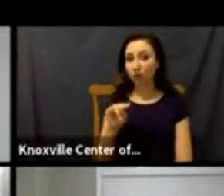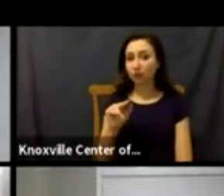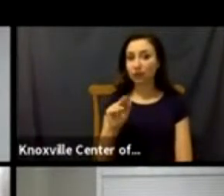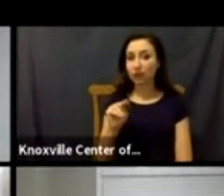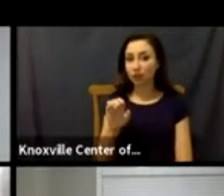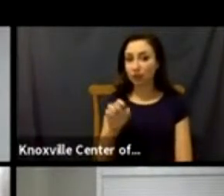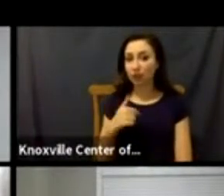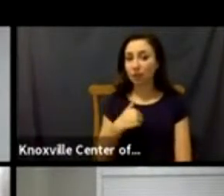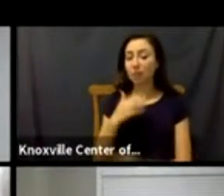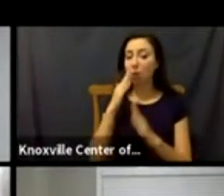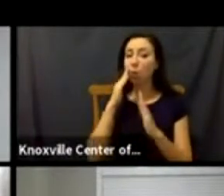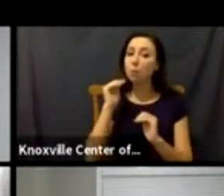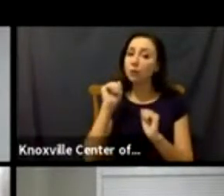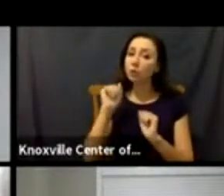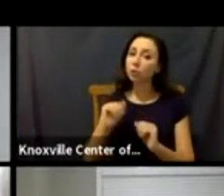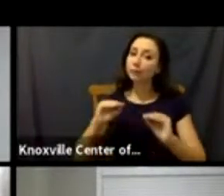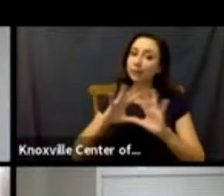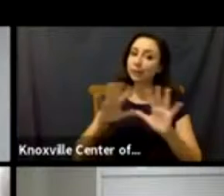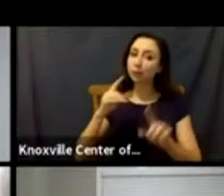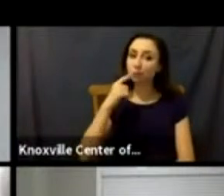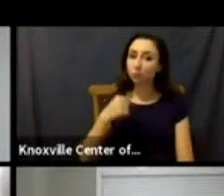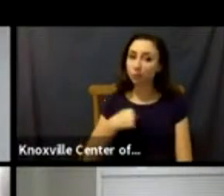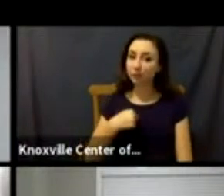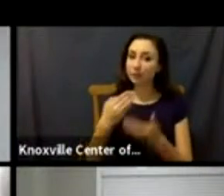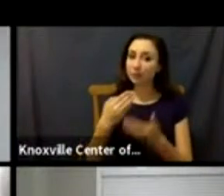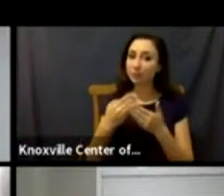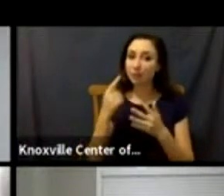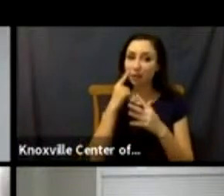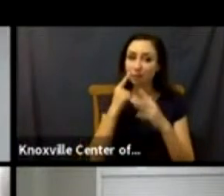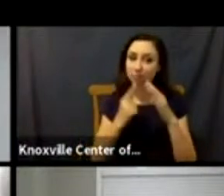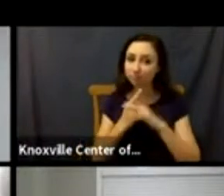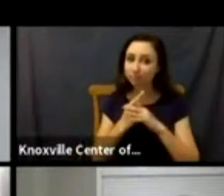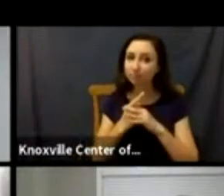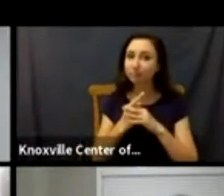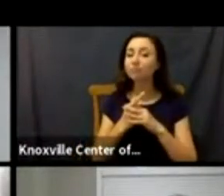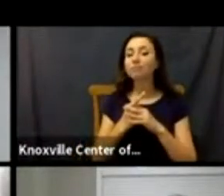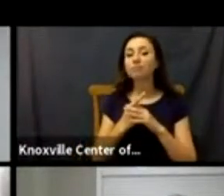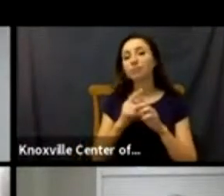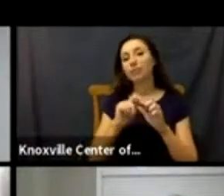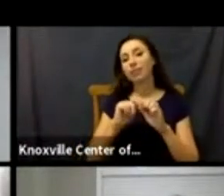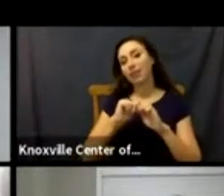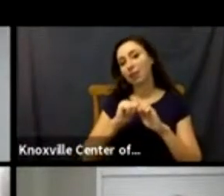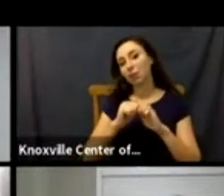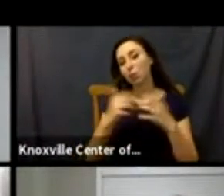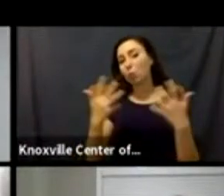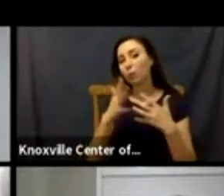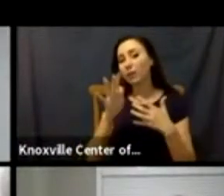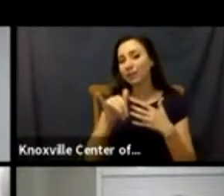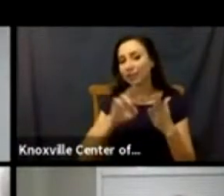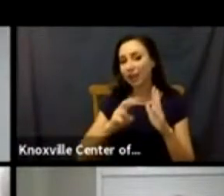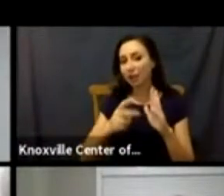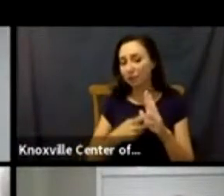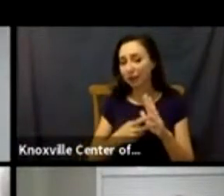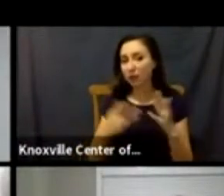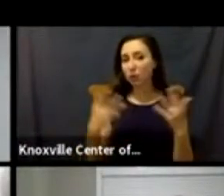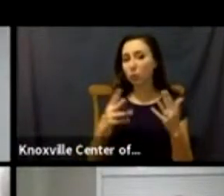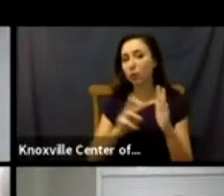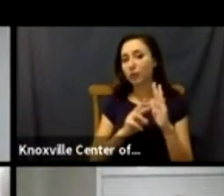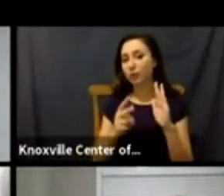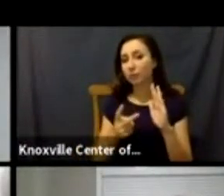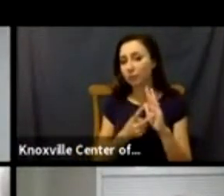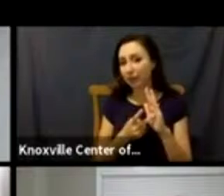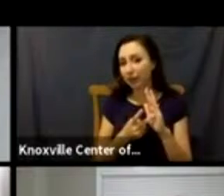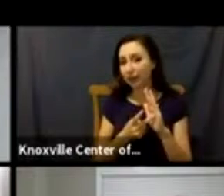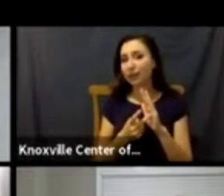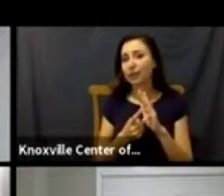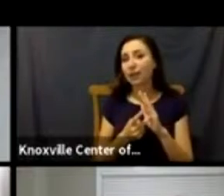me some things that have come to mind in actually, what does that mean? What does it mean that we need? I think